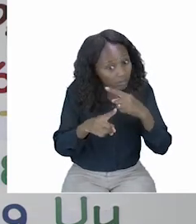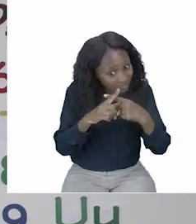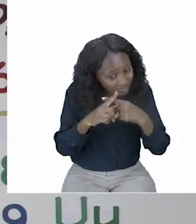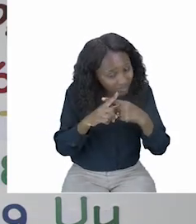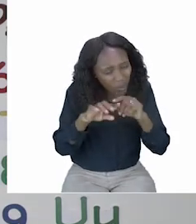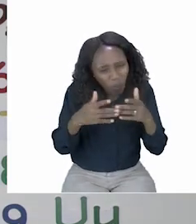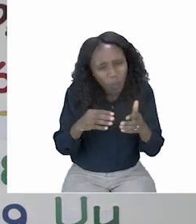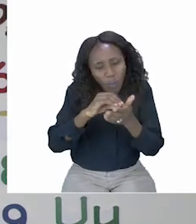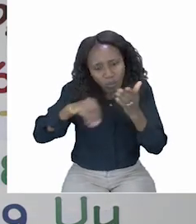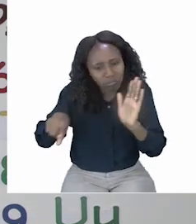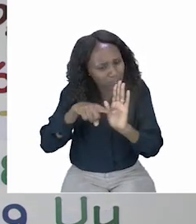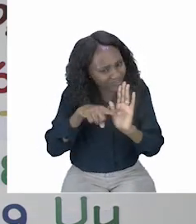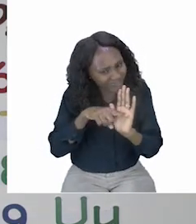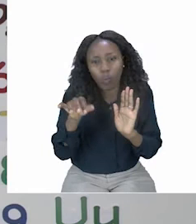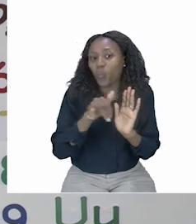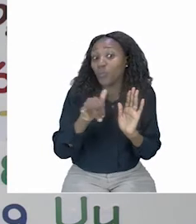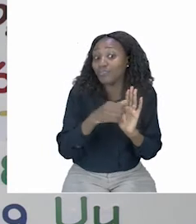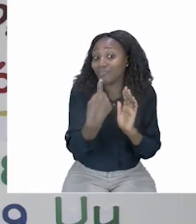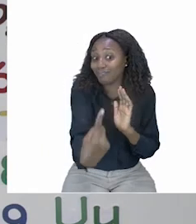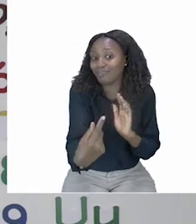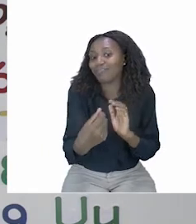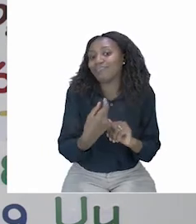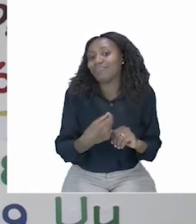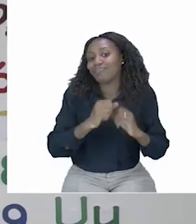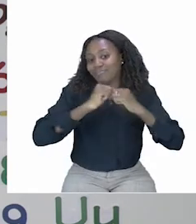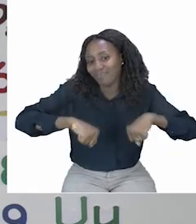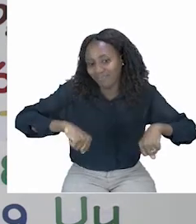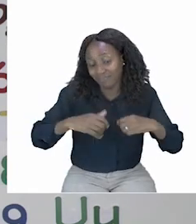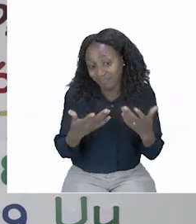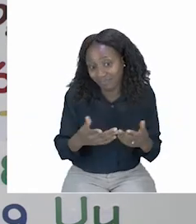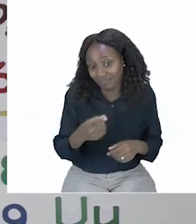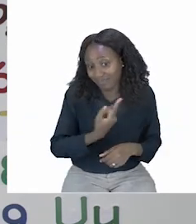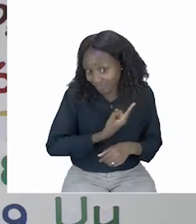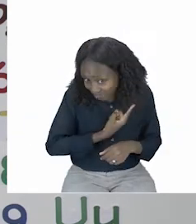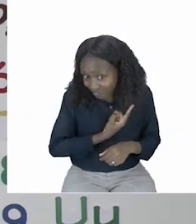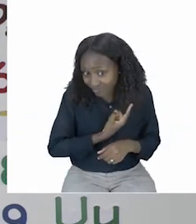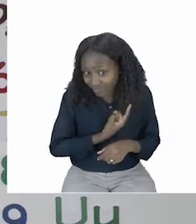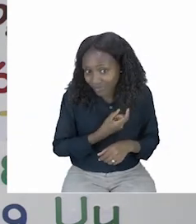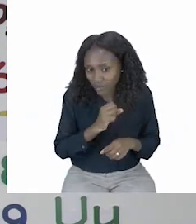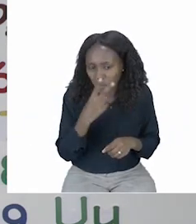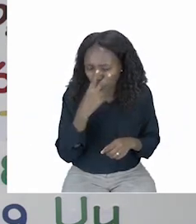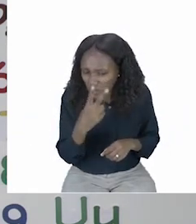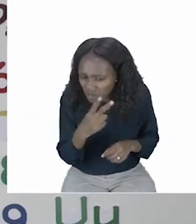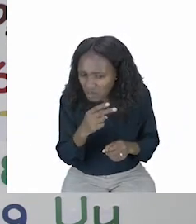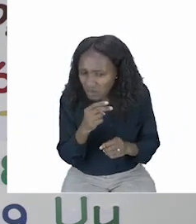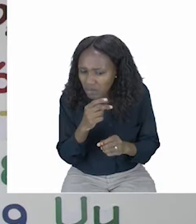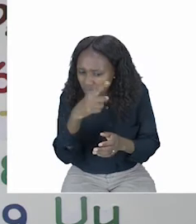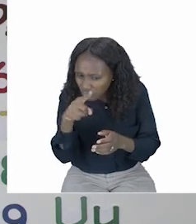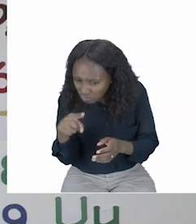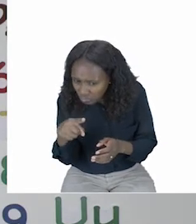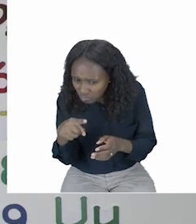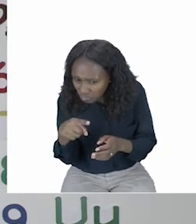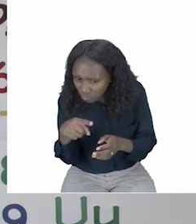you subtracting? And I want you to make sure that you check your answer. You can use either